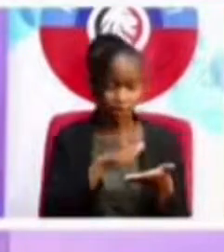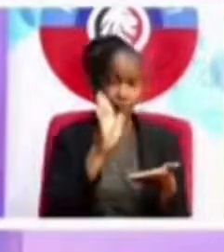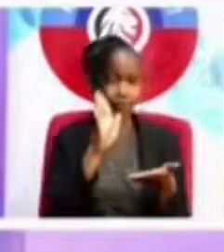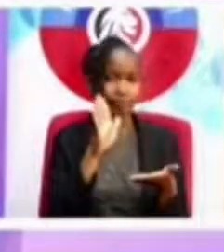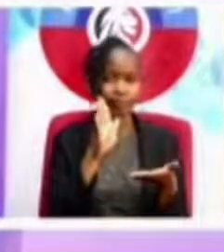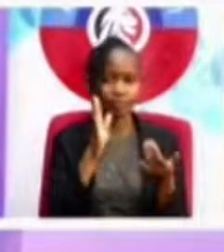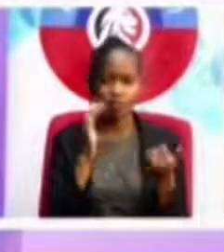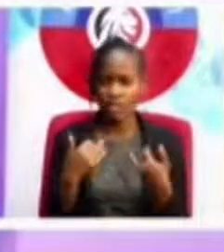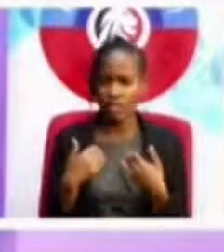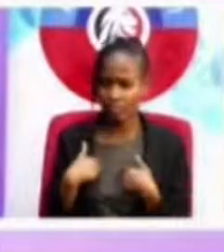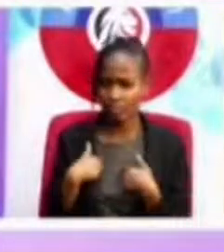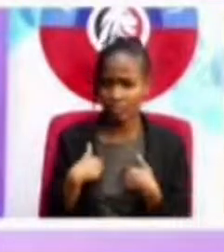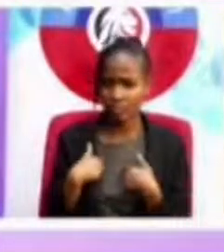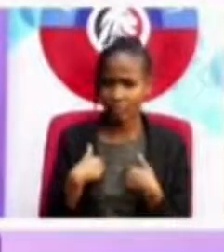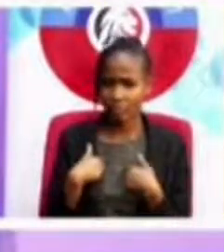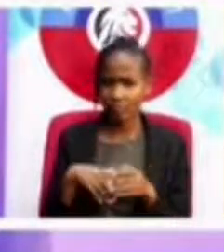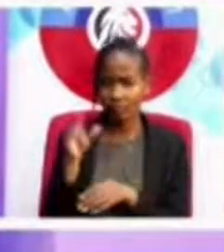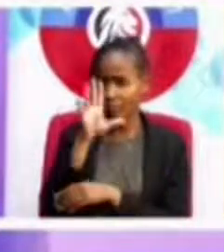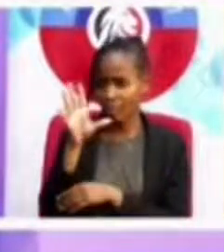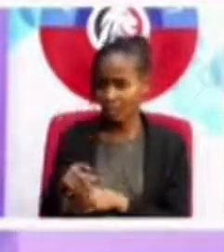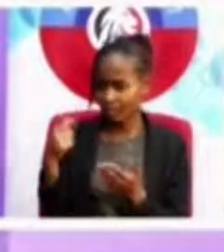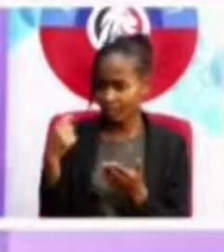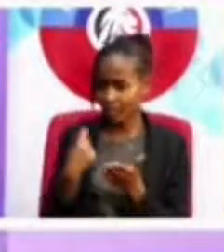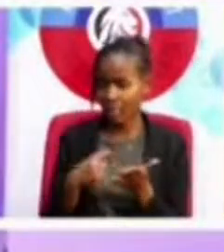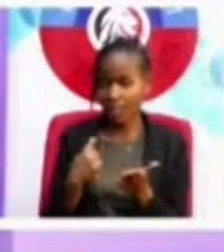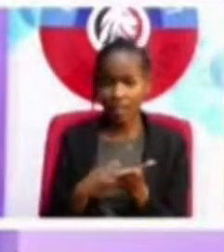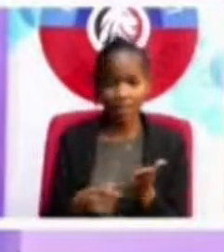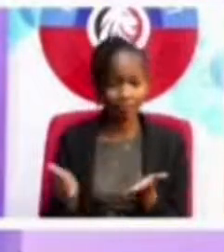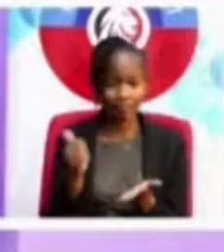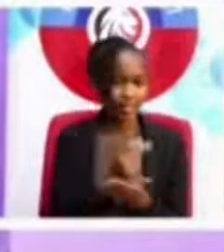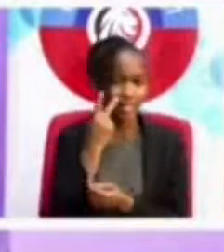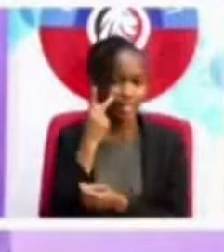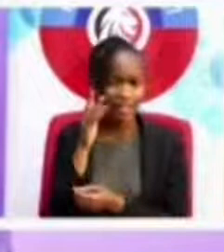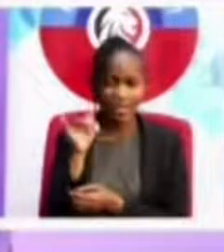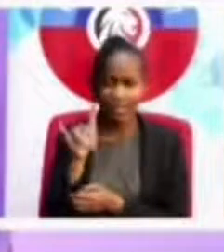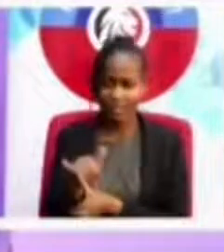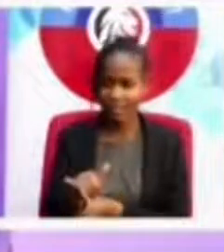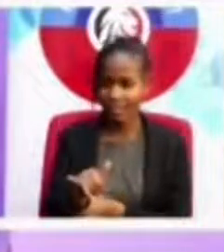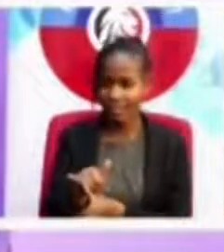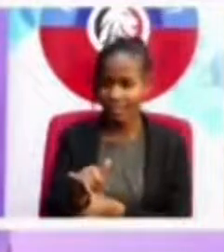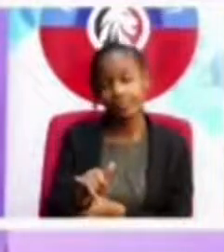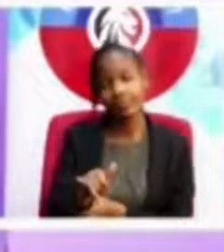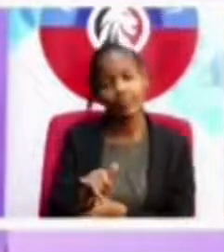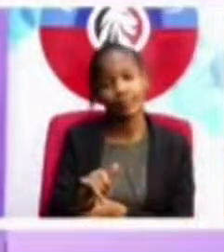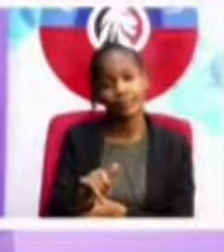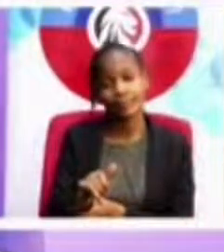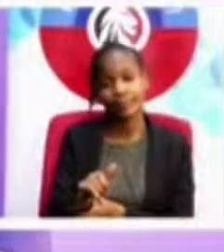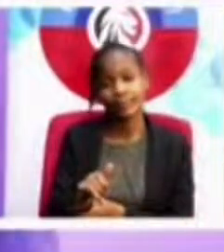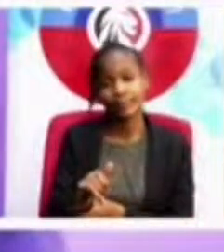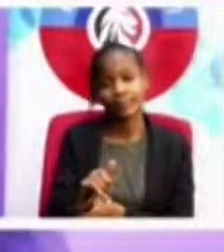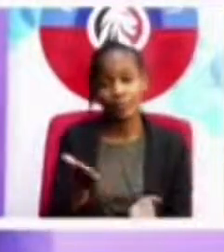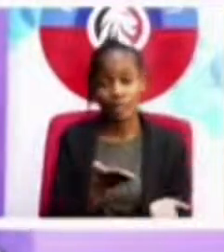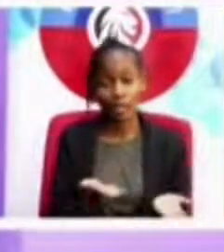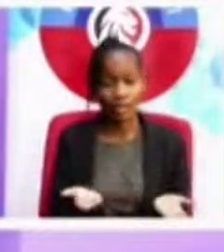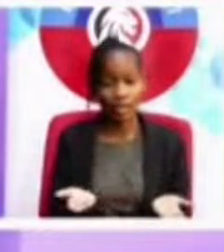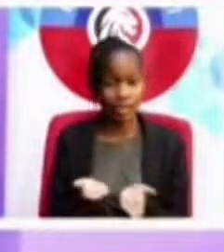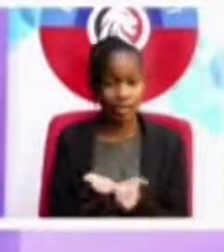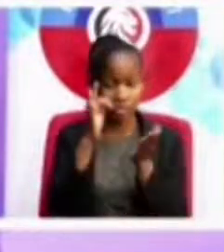three, in terms of African tax administrations, I see the enhancement of revenue coming